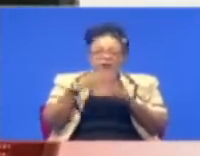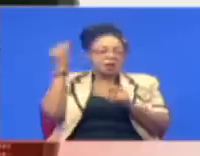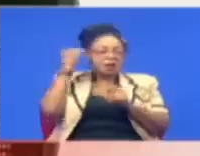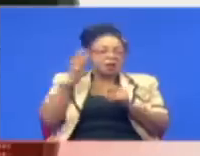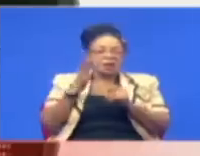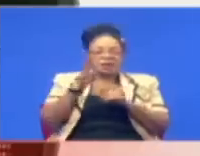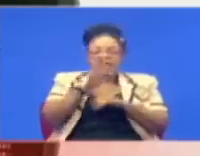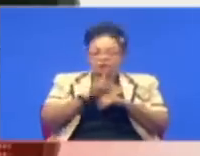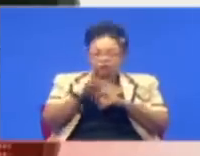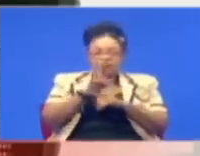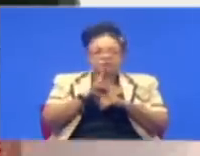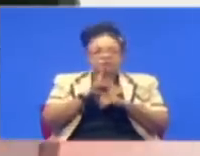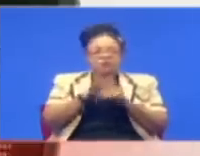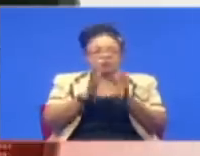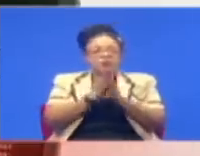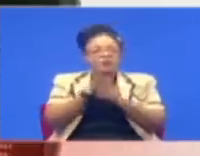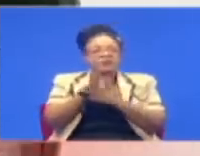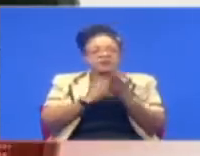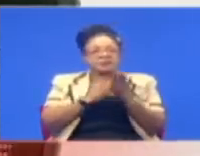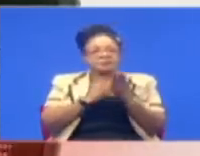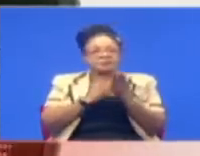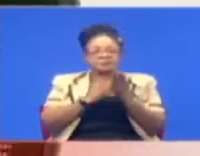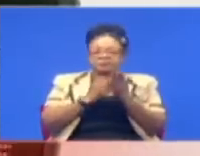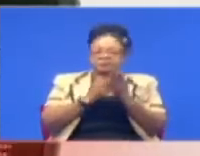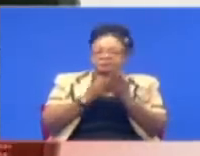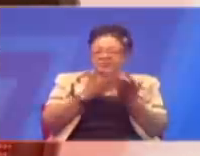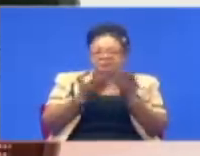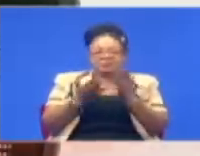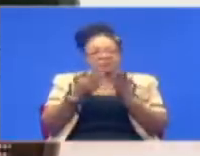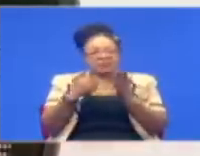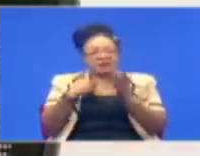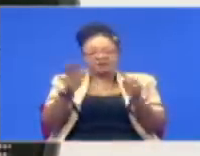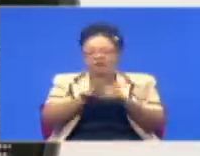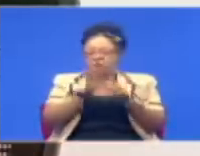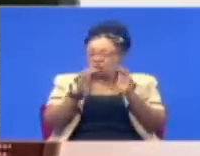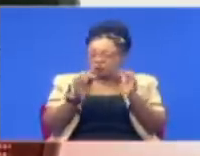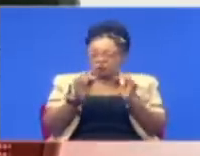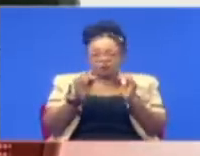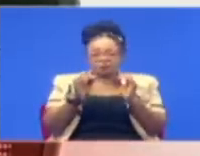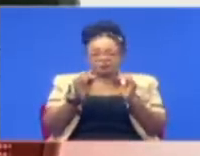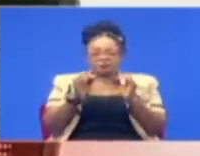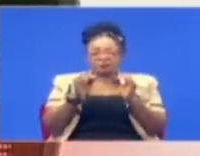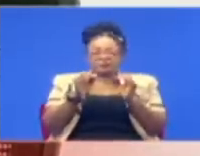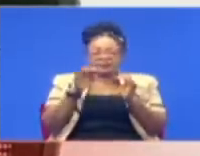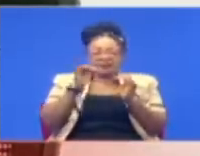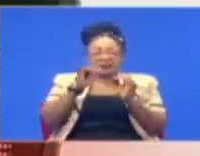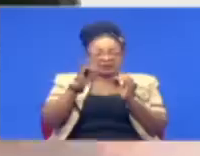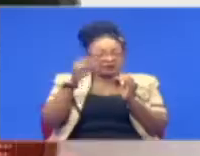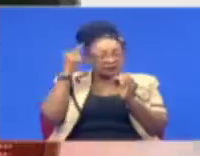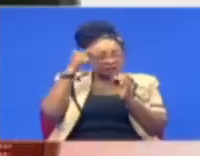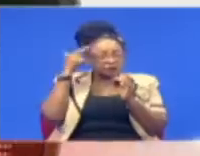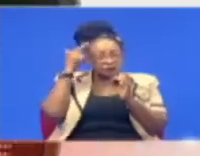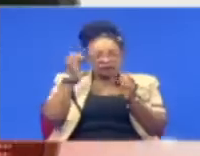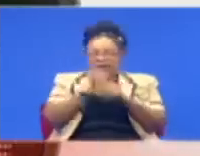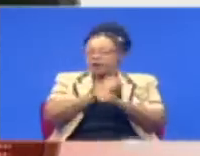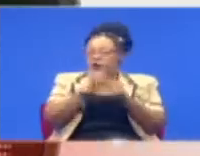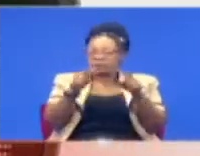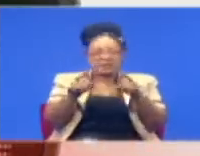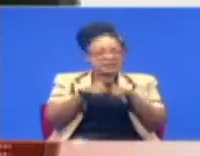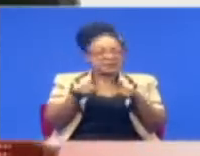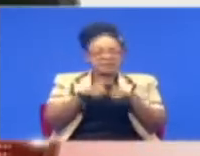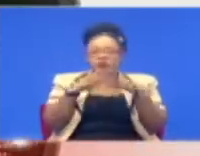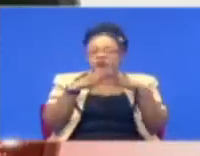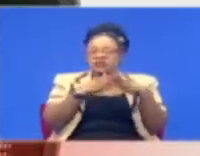is a tool with certain shortfalls, because the parity of reasoning cannot be the same for